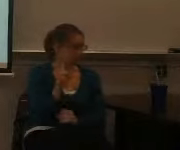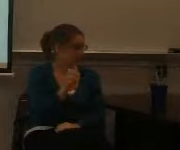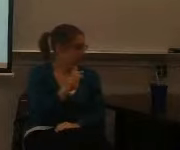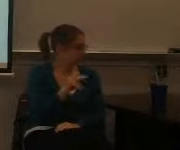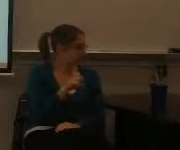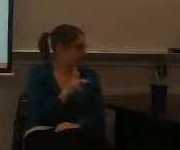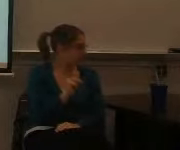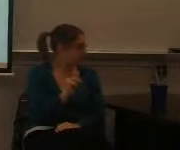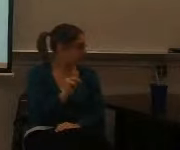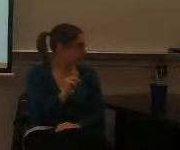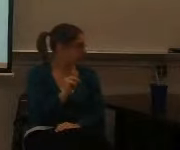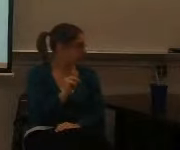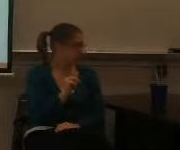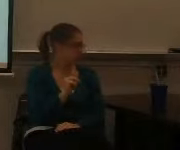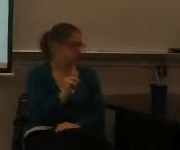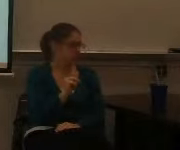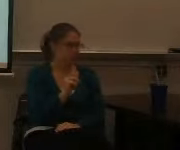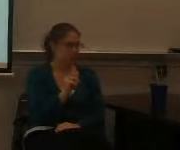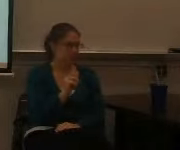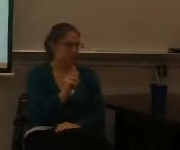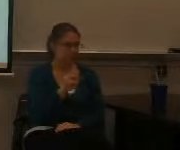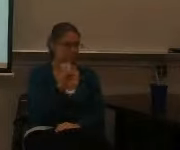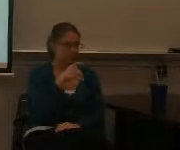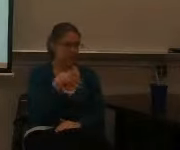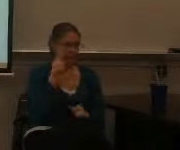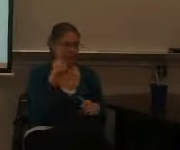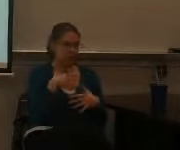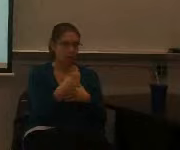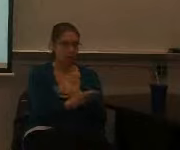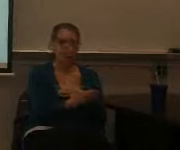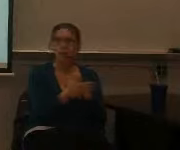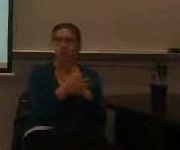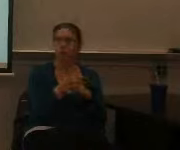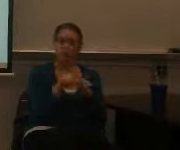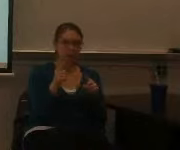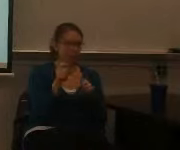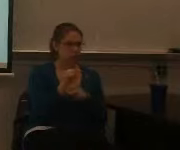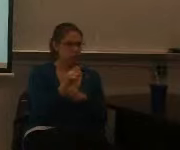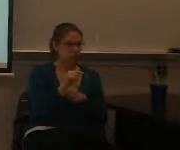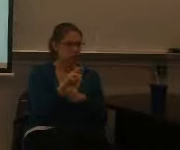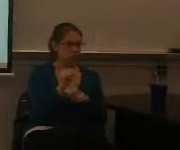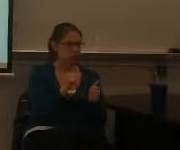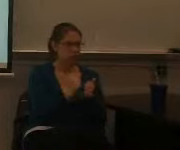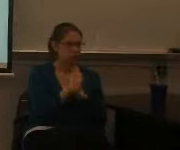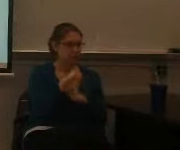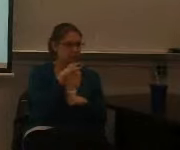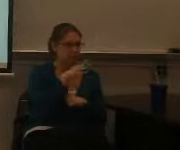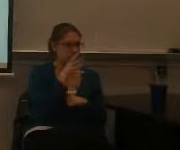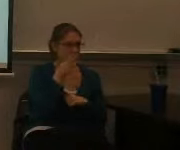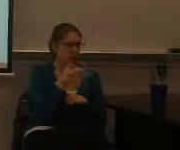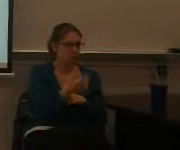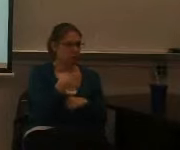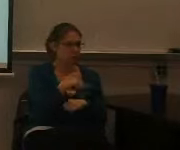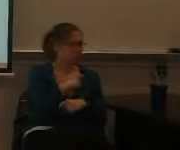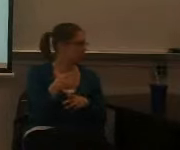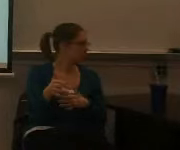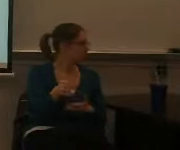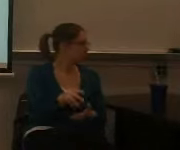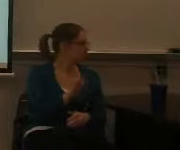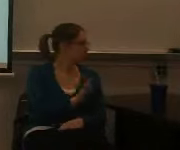Denison, where Denison hits Marlatt up there. There's a little stream that goes by the pig farm up there. And we ended up dumping